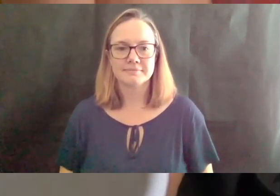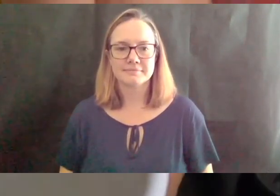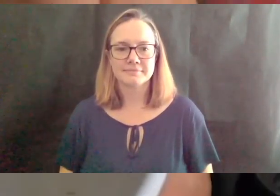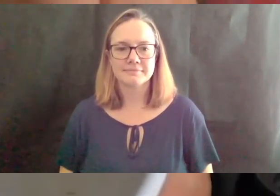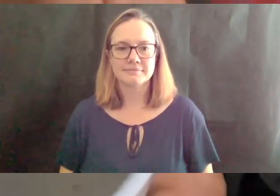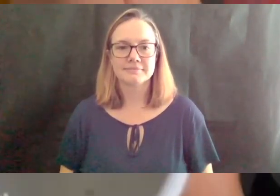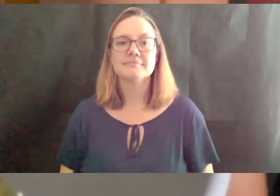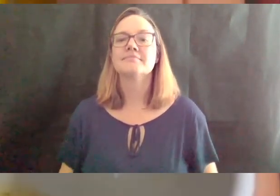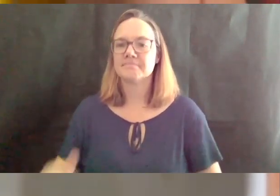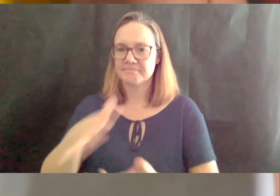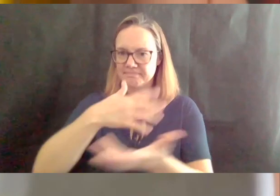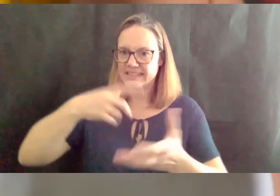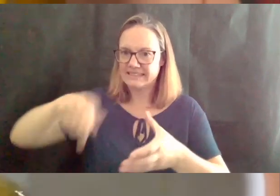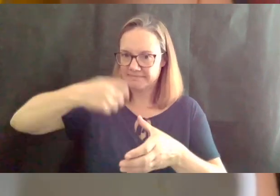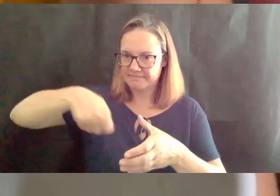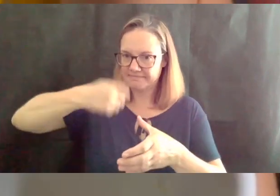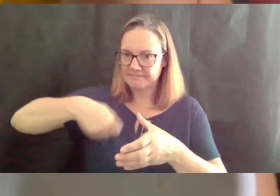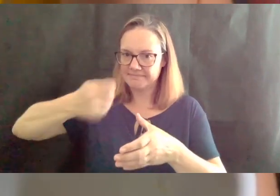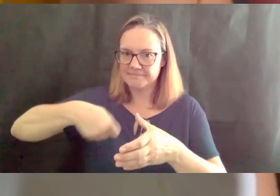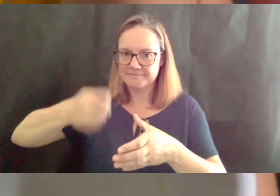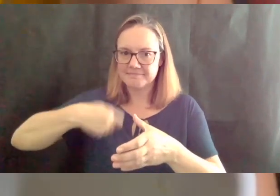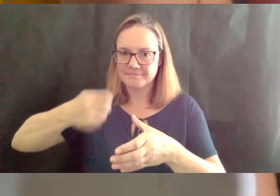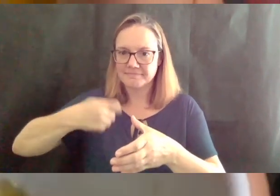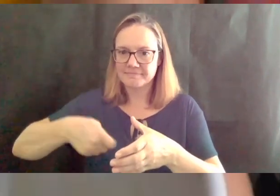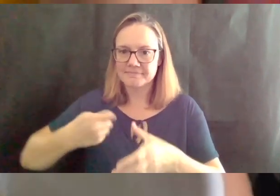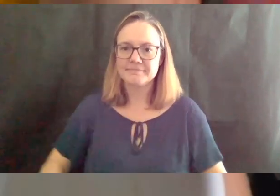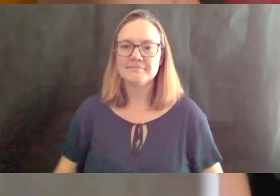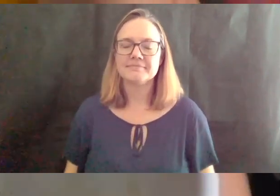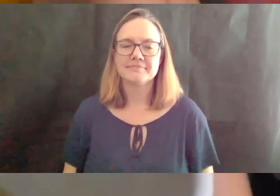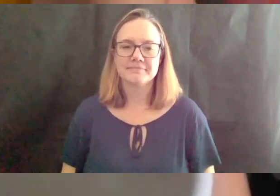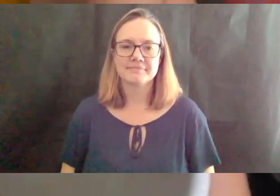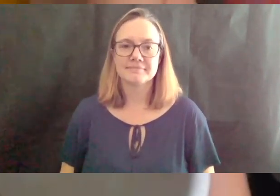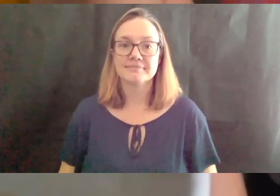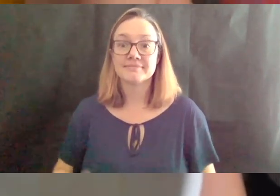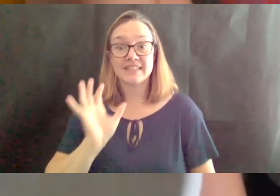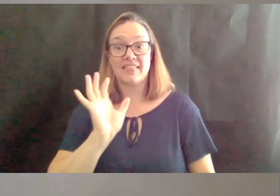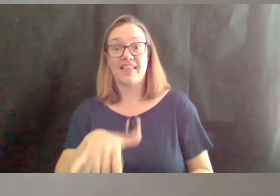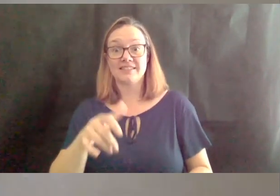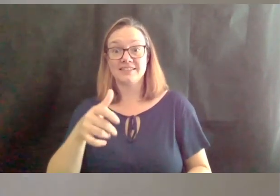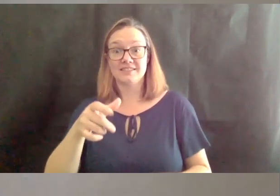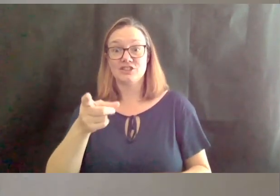That's all going to get mixed up together to make our dressing.